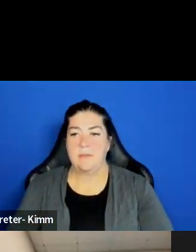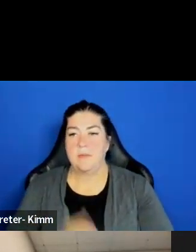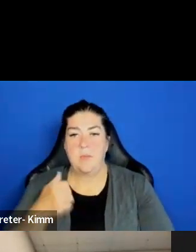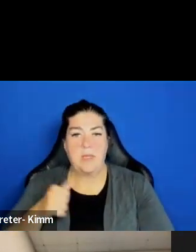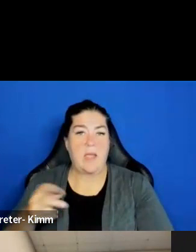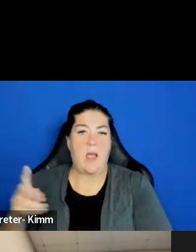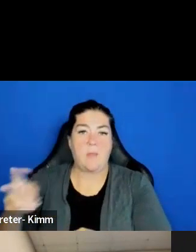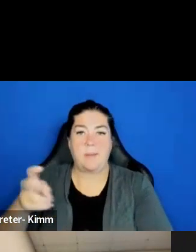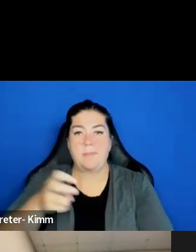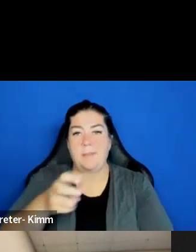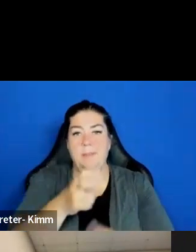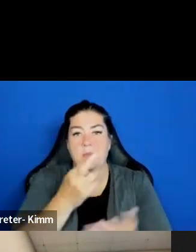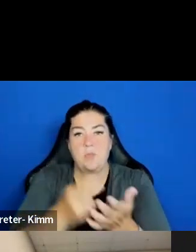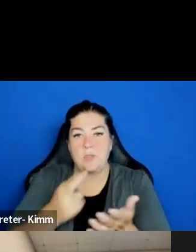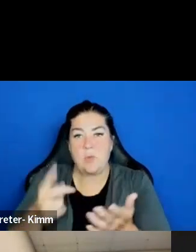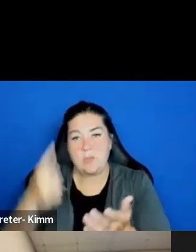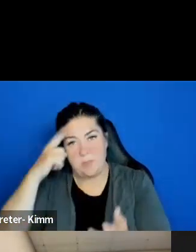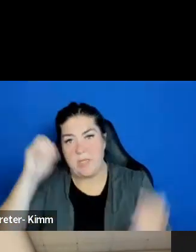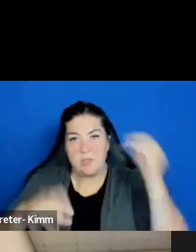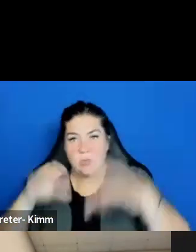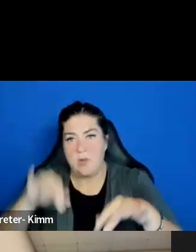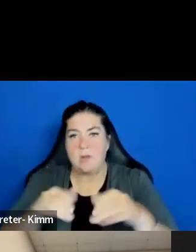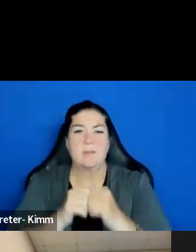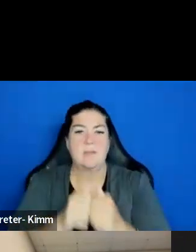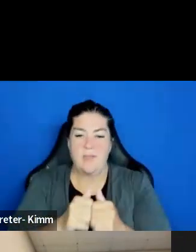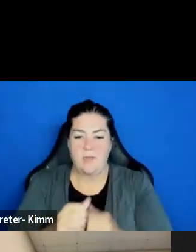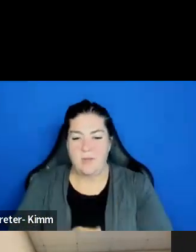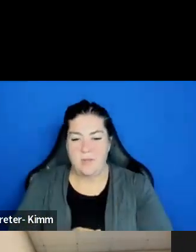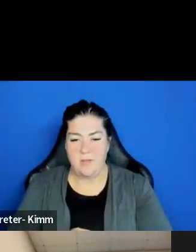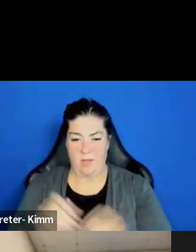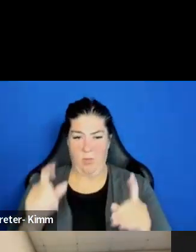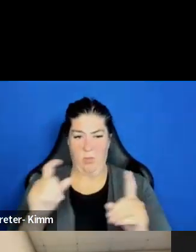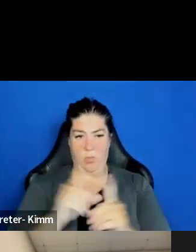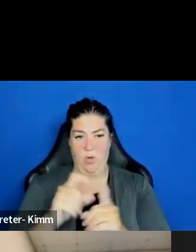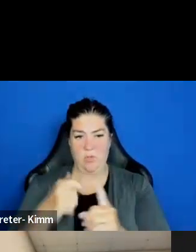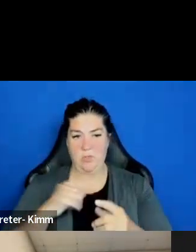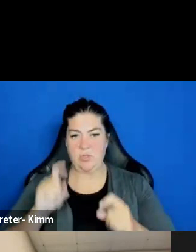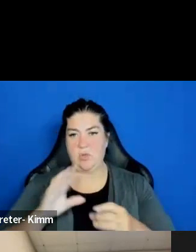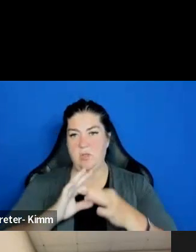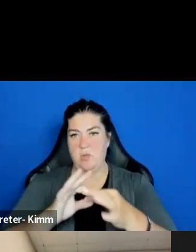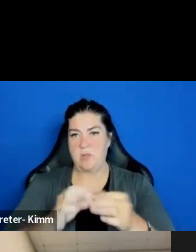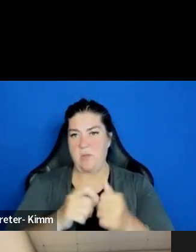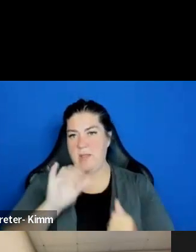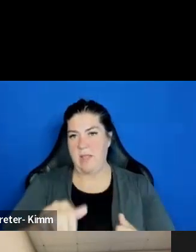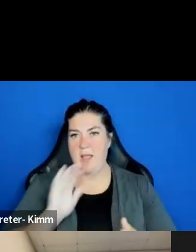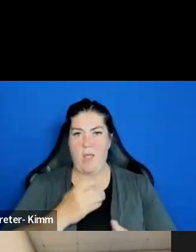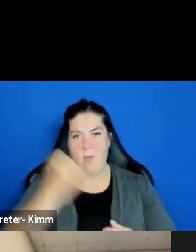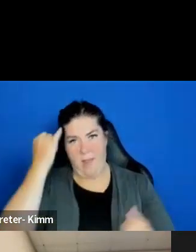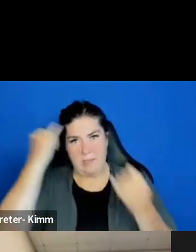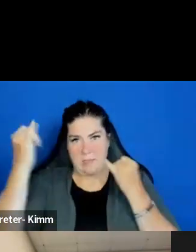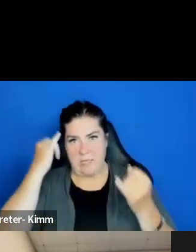resources, brainstorming. These are all words that we should associate with this. That's kind of the idea, is to get together